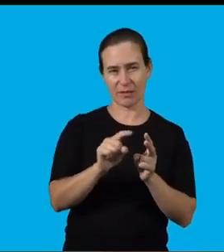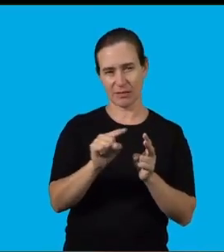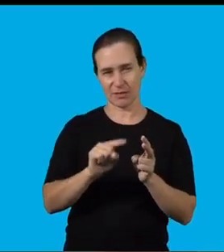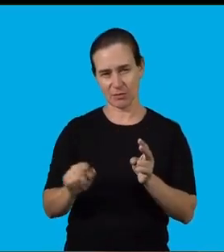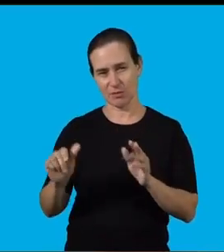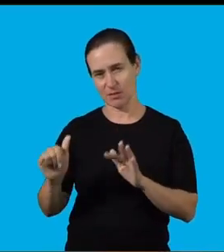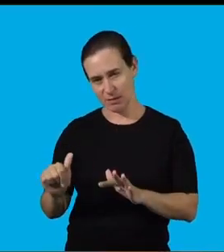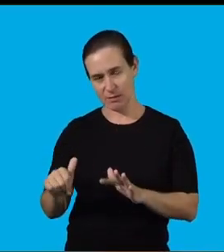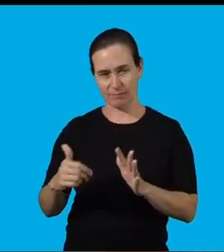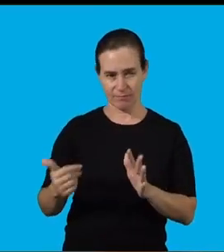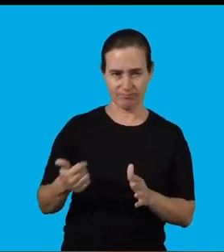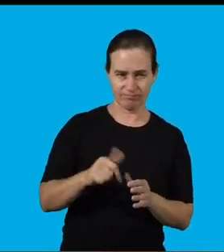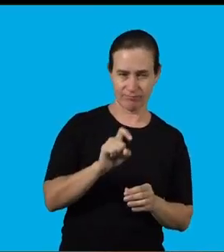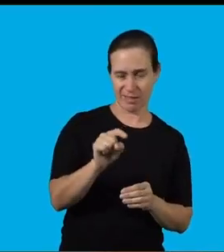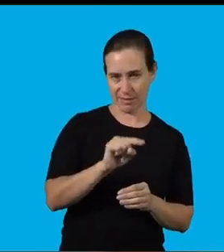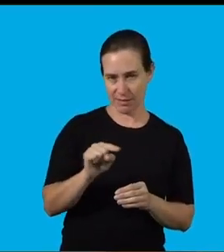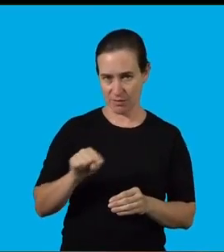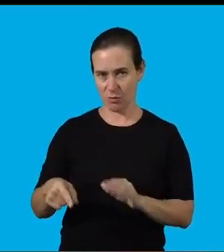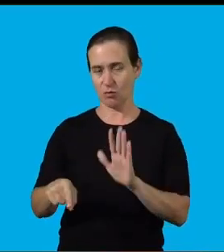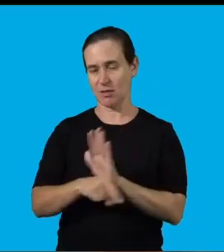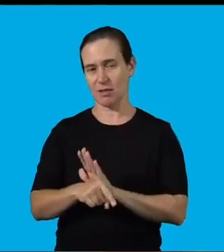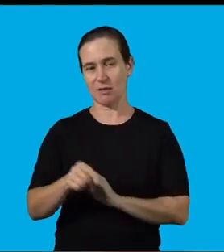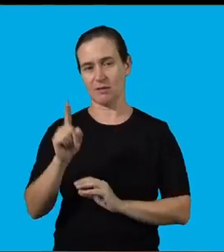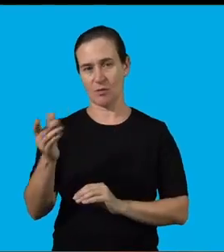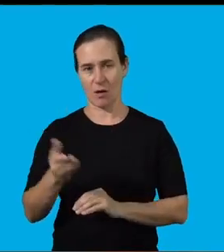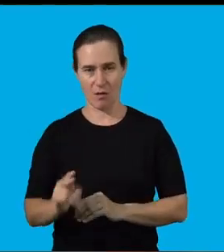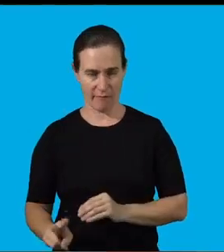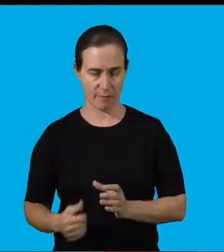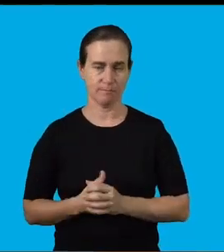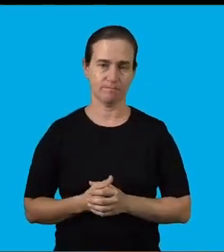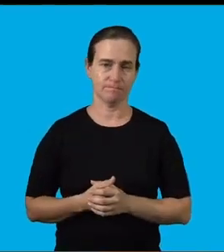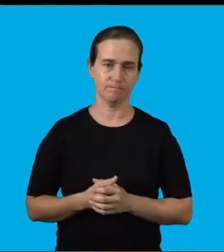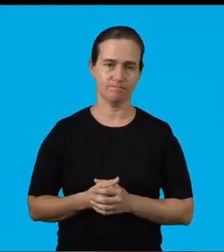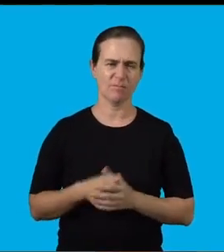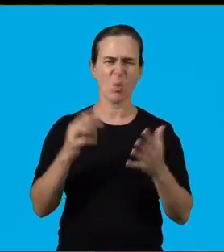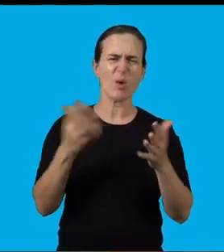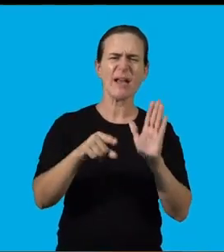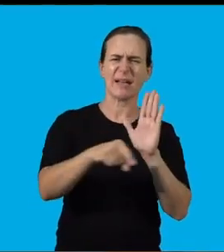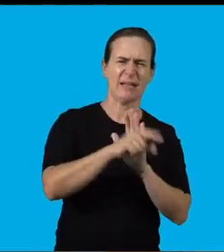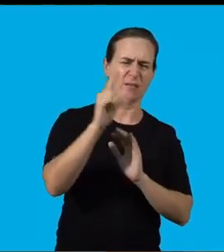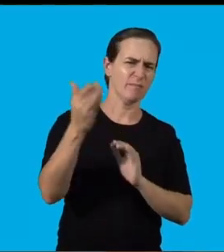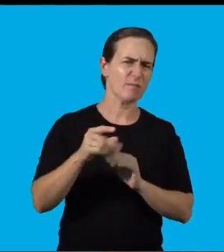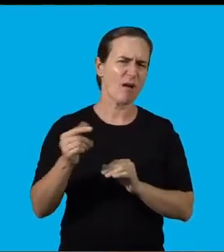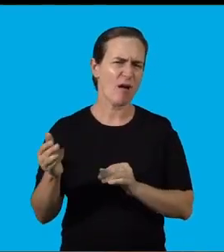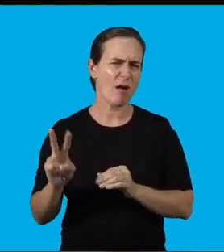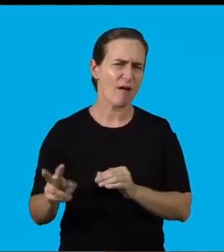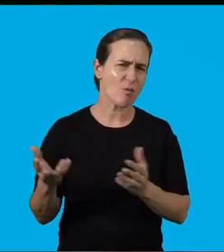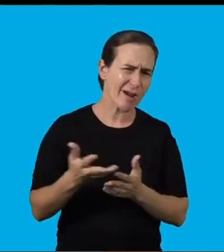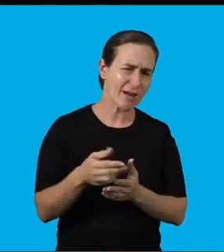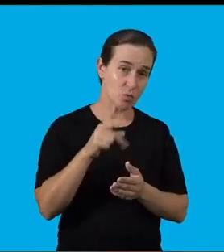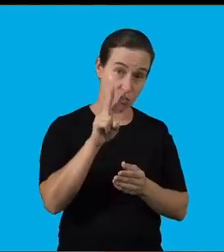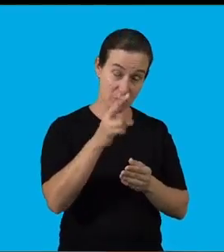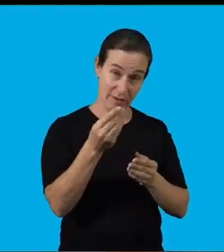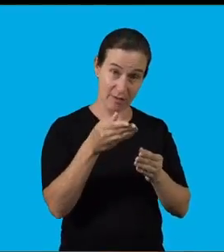6, and x is equal to negative a half. Okay, so if we go to where's negative a half on the graph, that's where the curvature